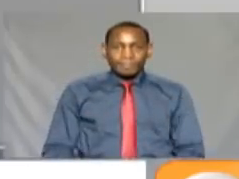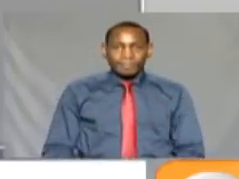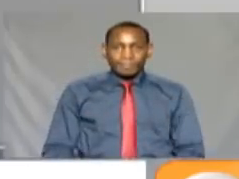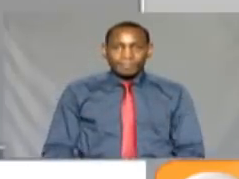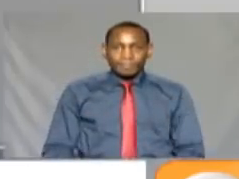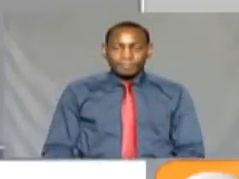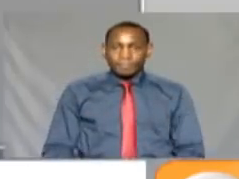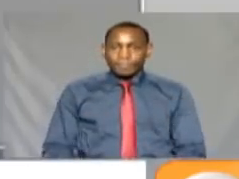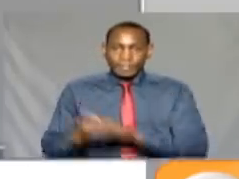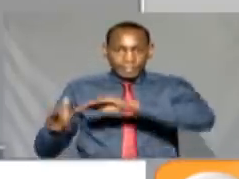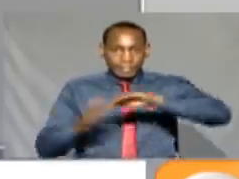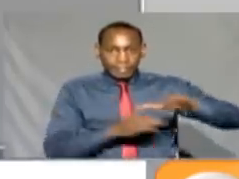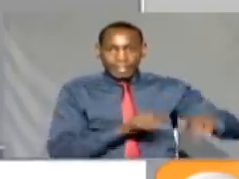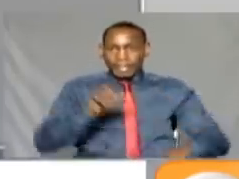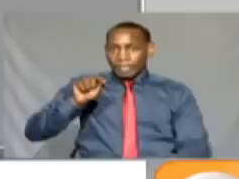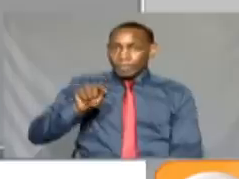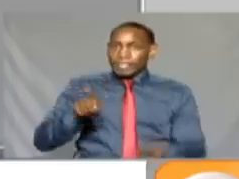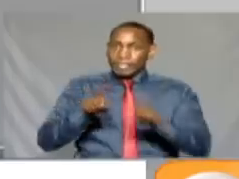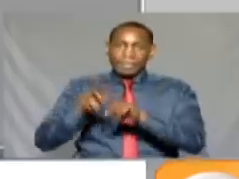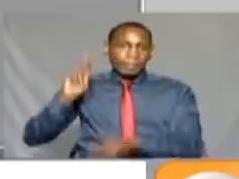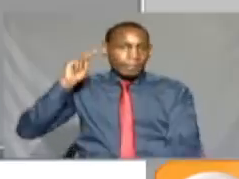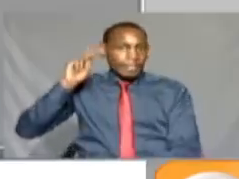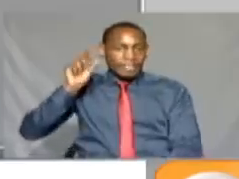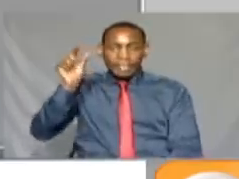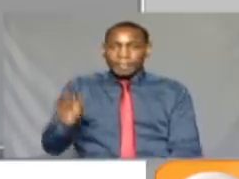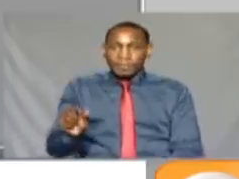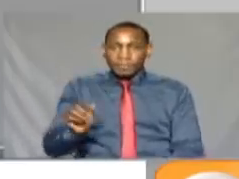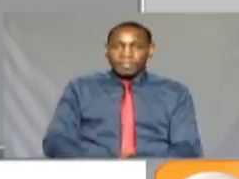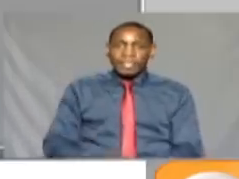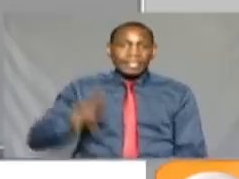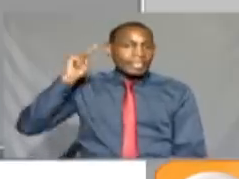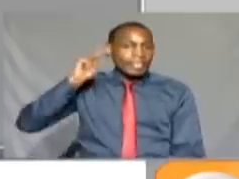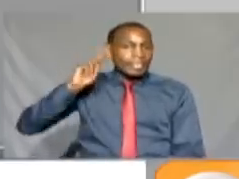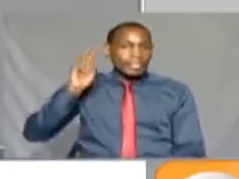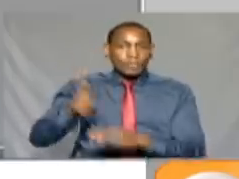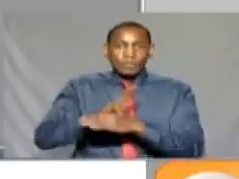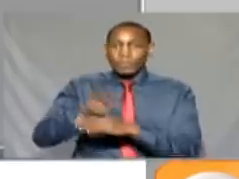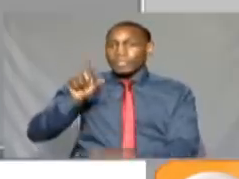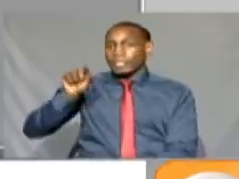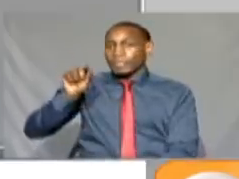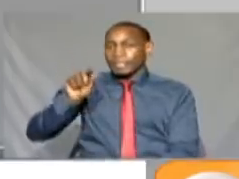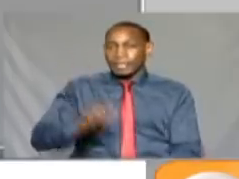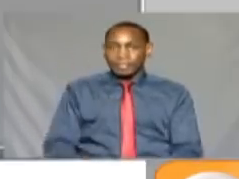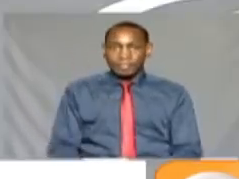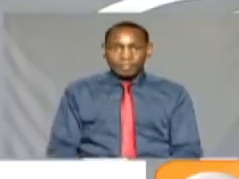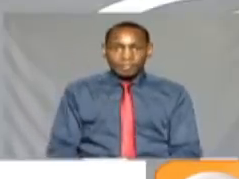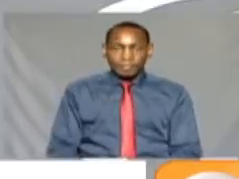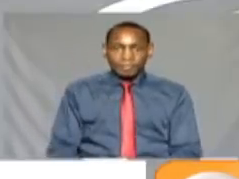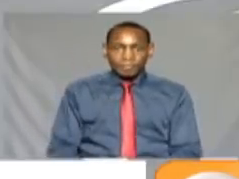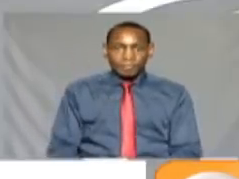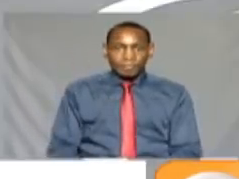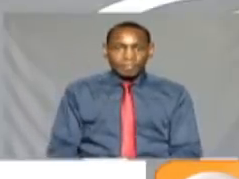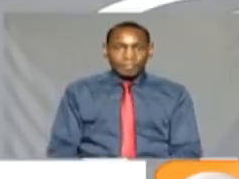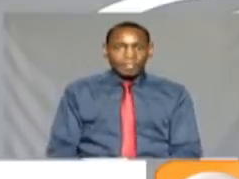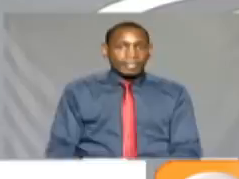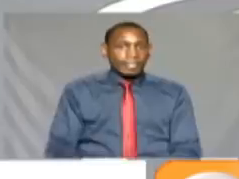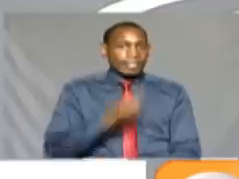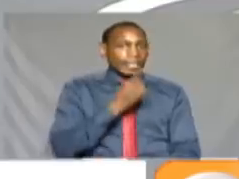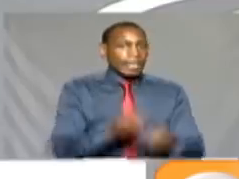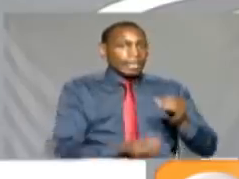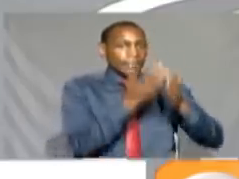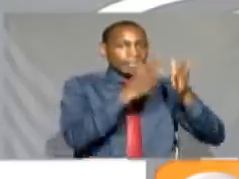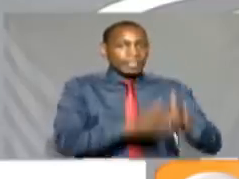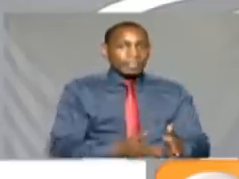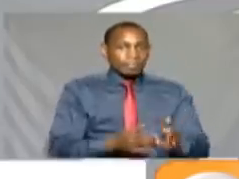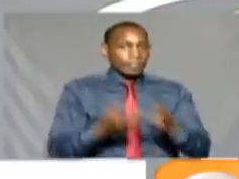Dave Nyakwara. What wow? Nyakwara. Kisses on Twitter. The one here on the show. I'm here producer. Who Nyakwara do you have in charge